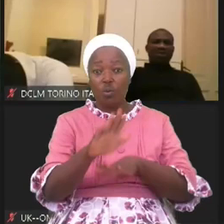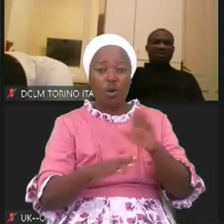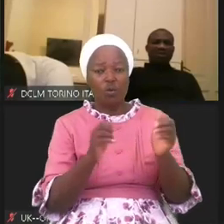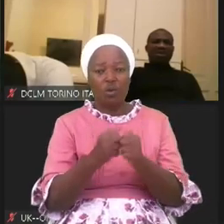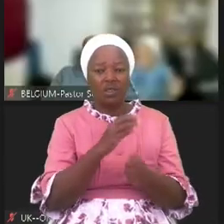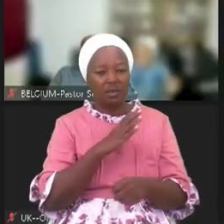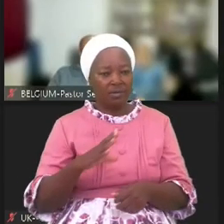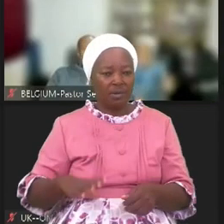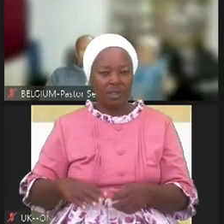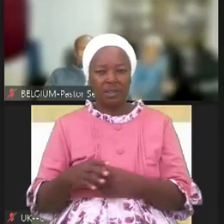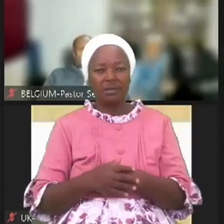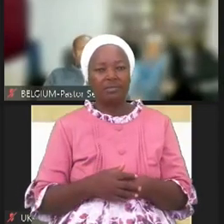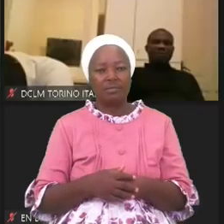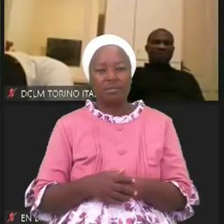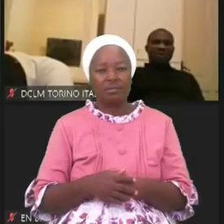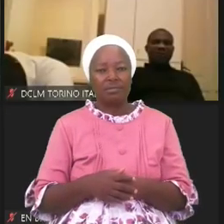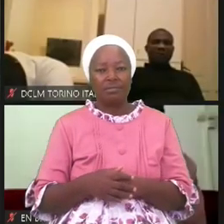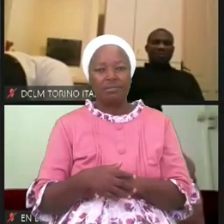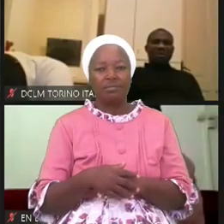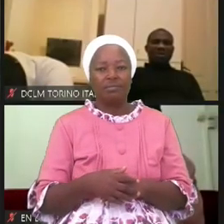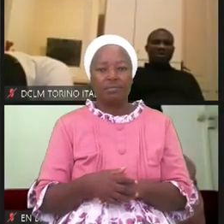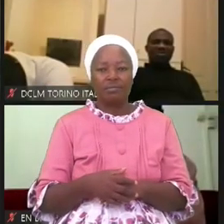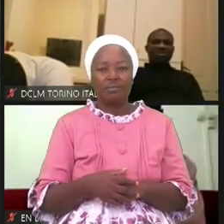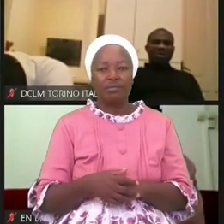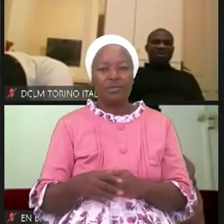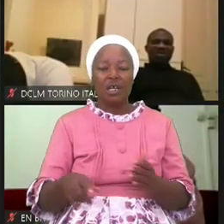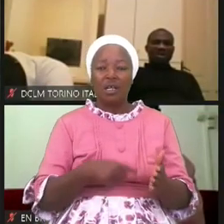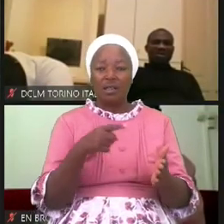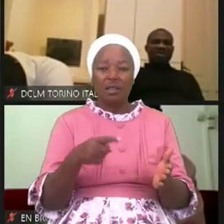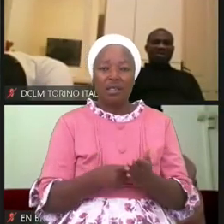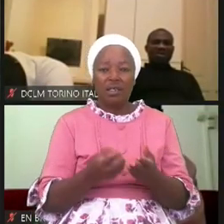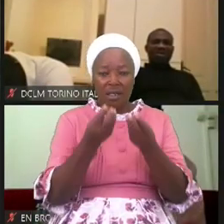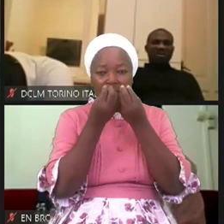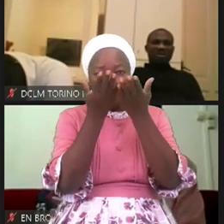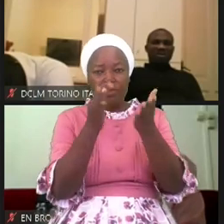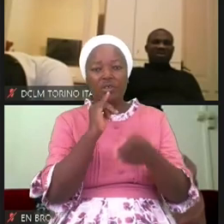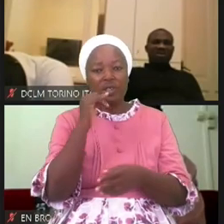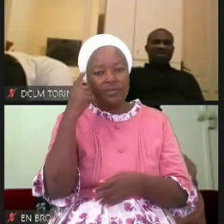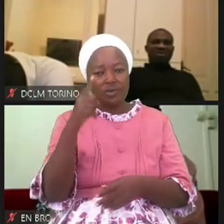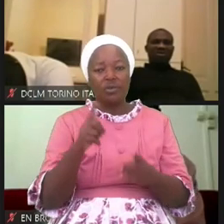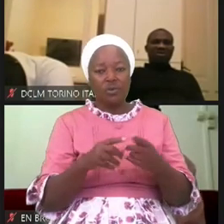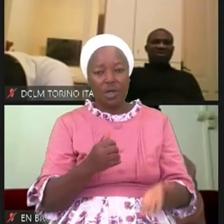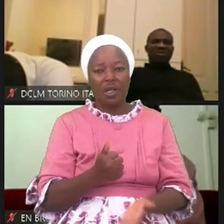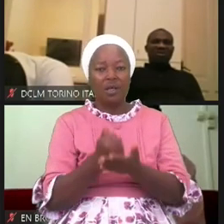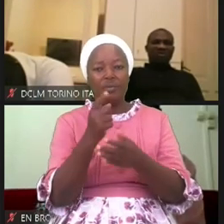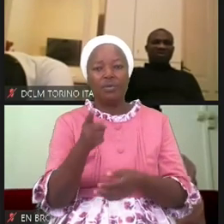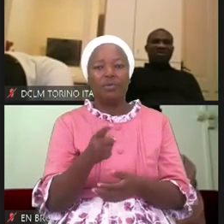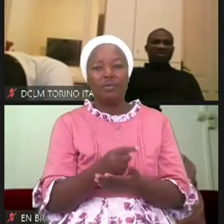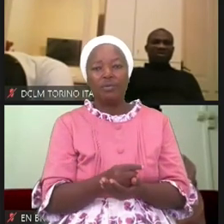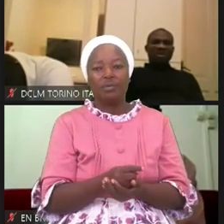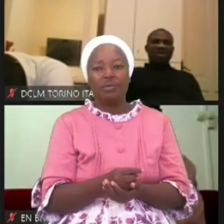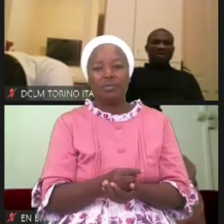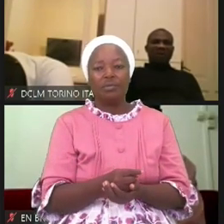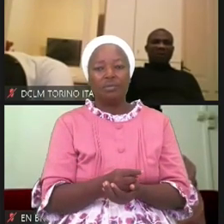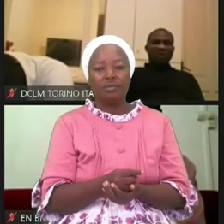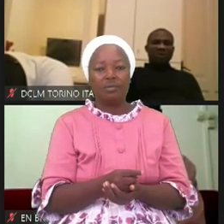this information is for you, to help you in your newfound faith as you have decided to